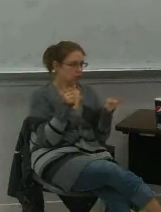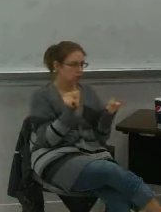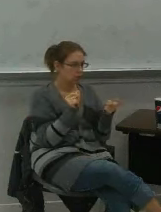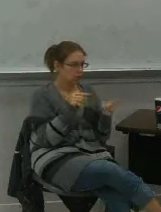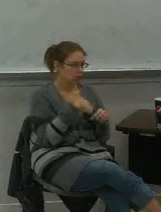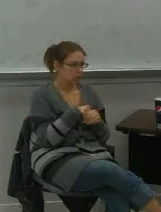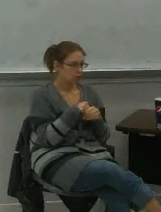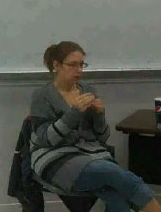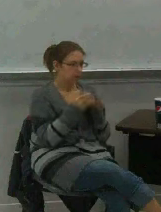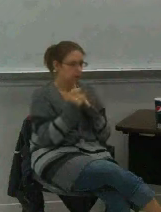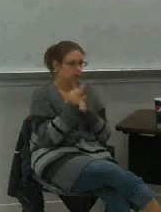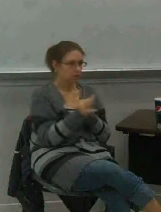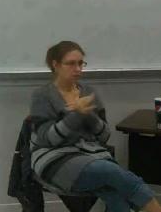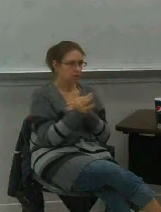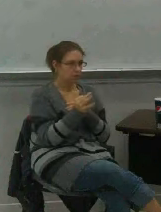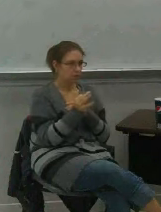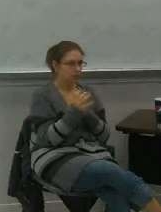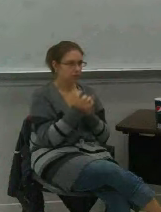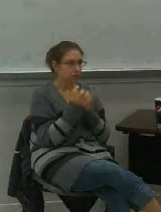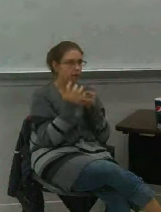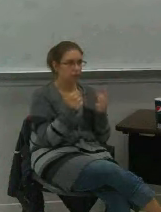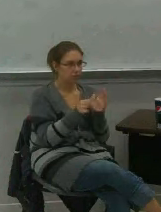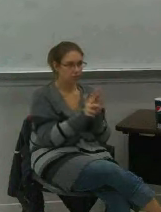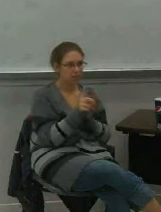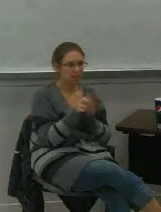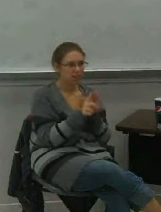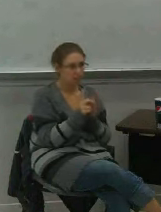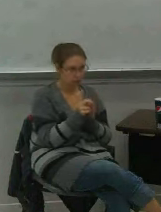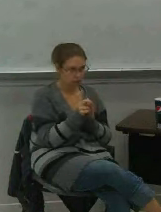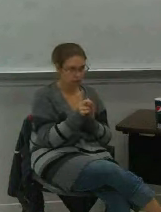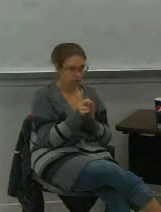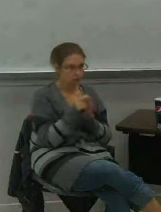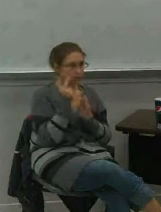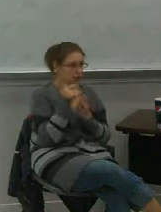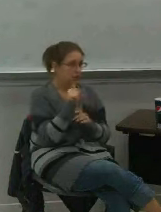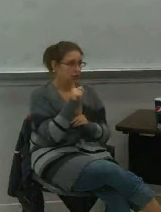it in the face of particularly large amounts of development, which we saw in the Lake Tahoe example as well.